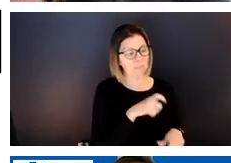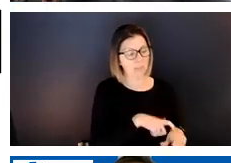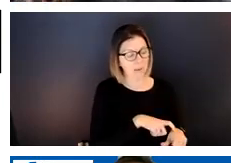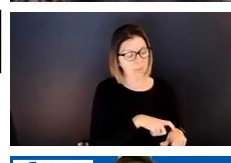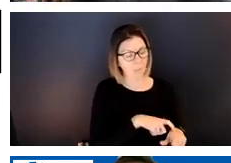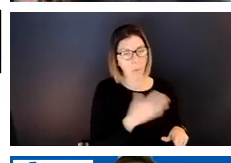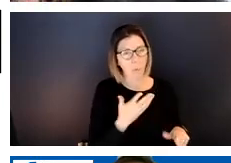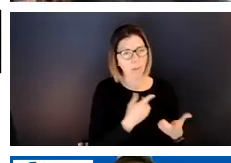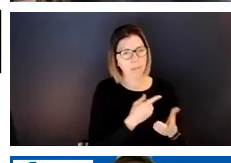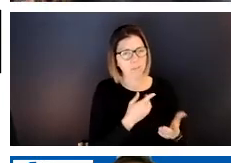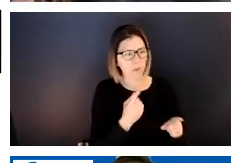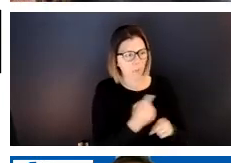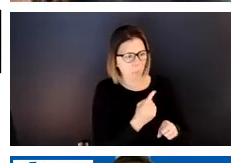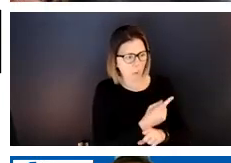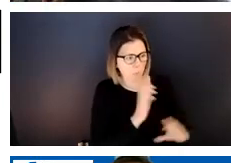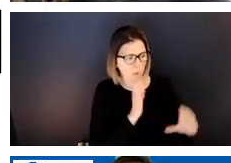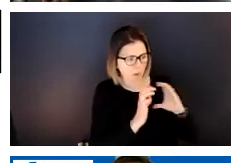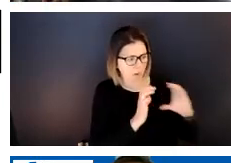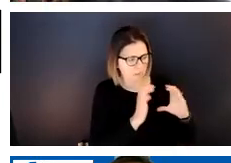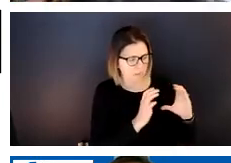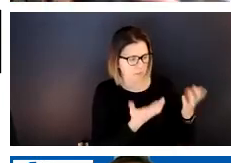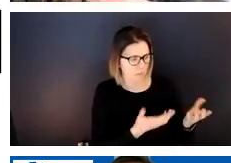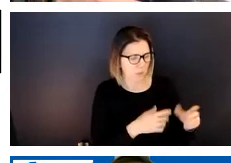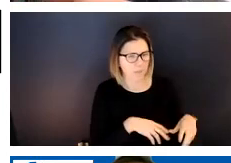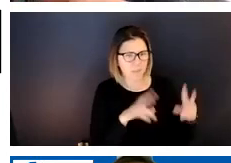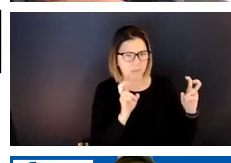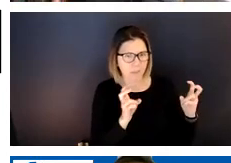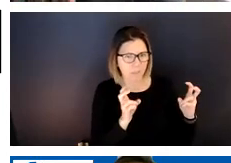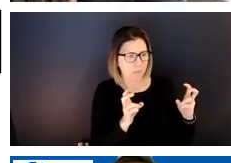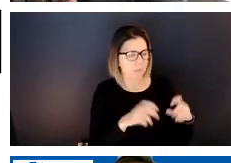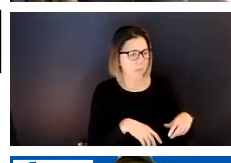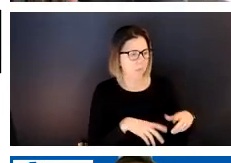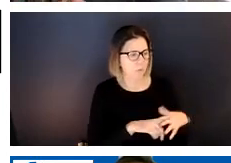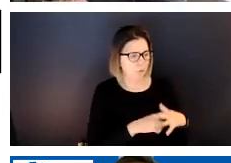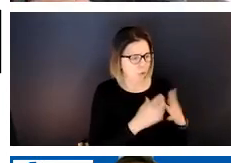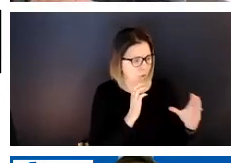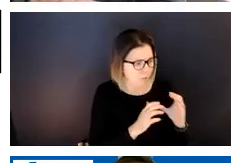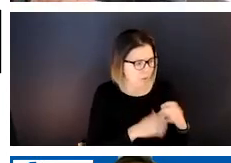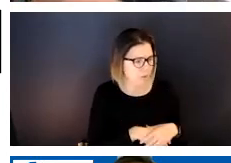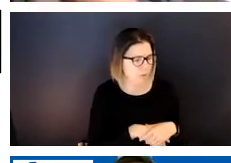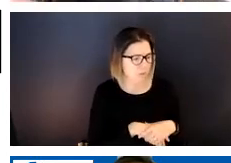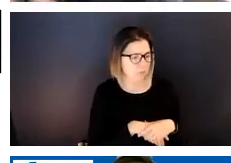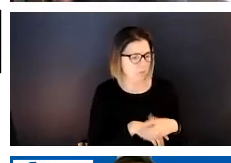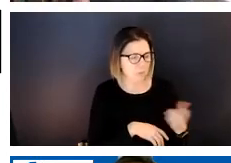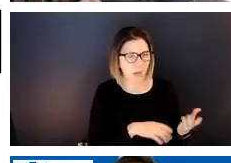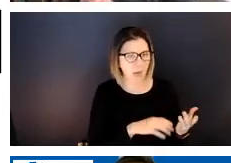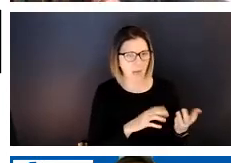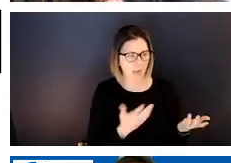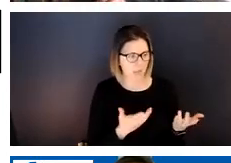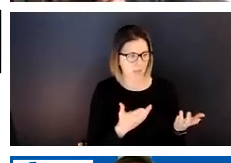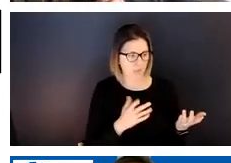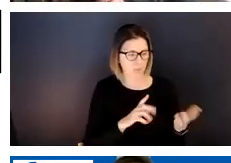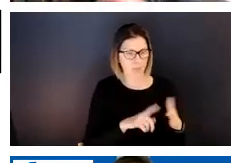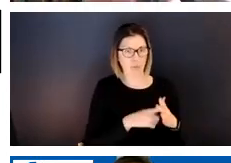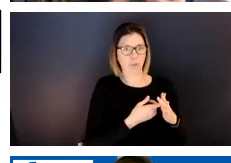what are some conversation starters or some topics that they could use to initiate a